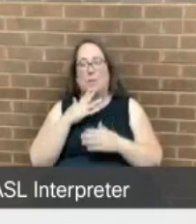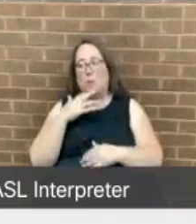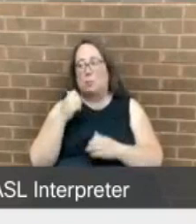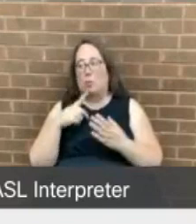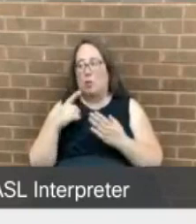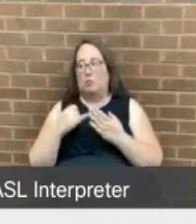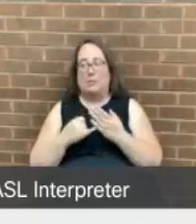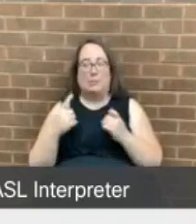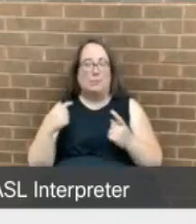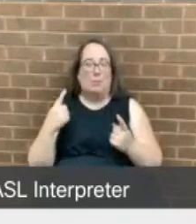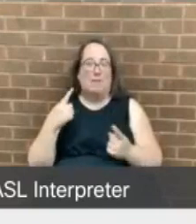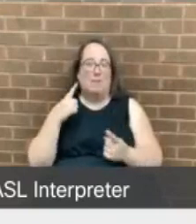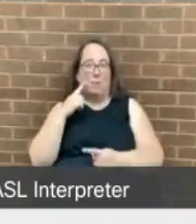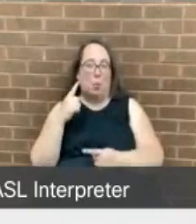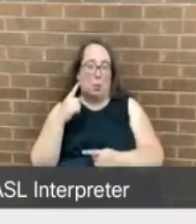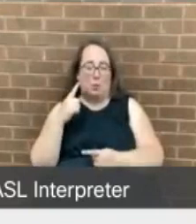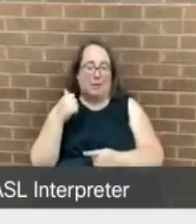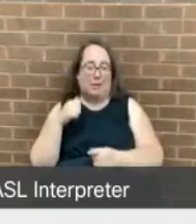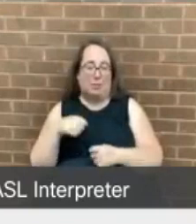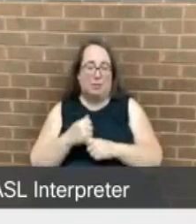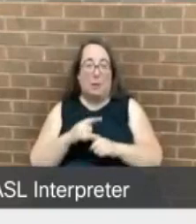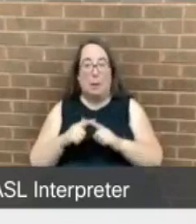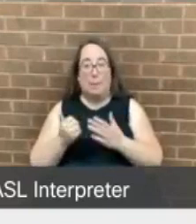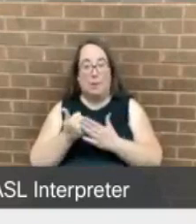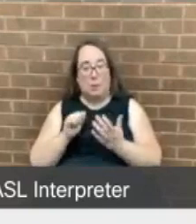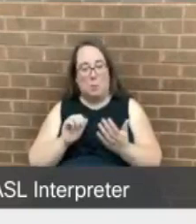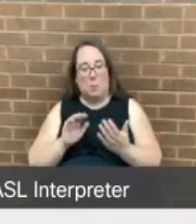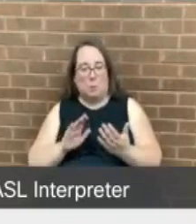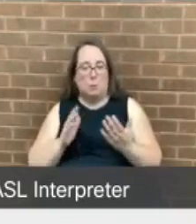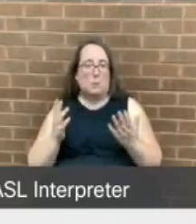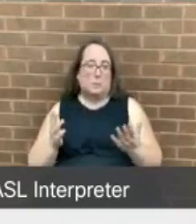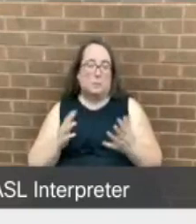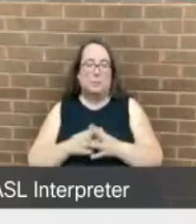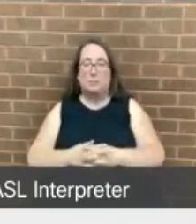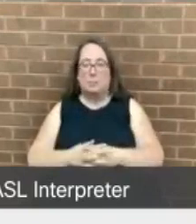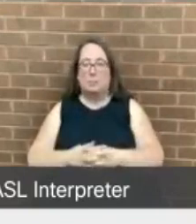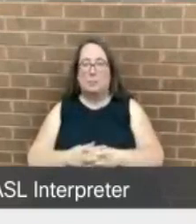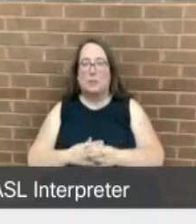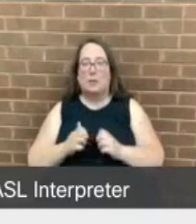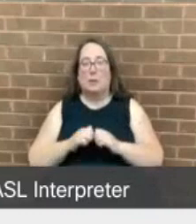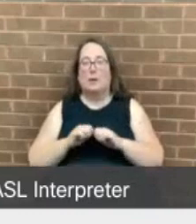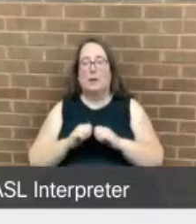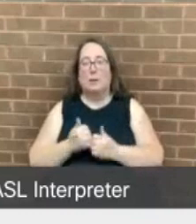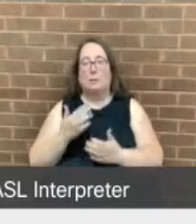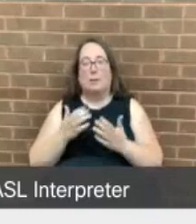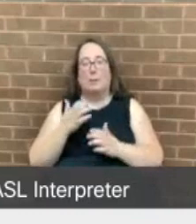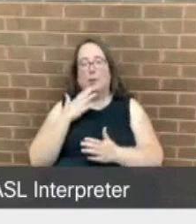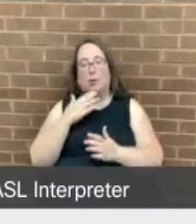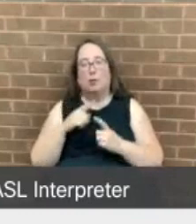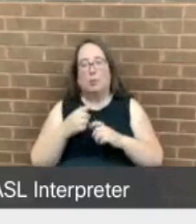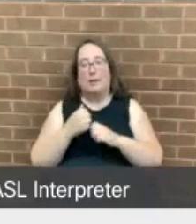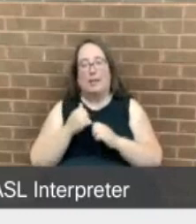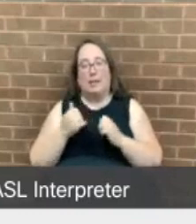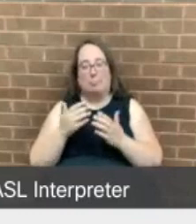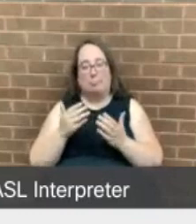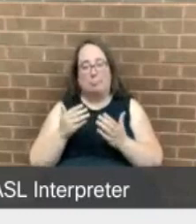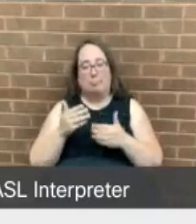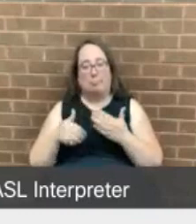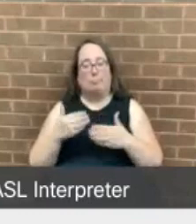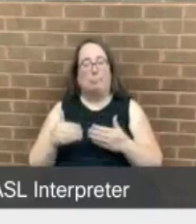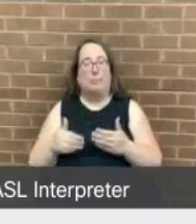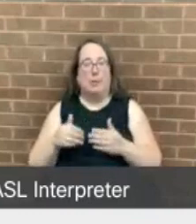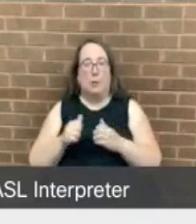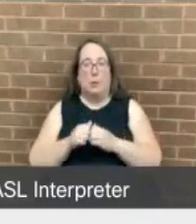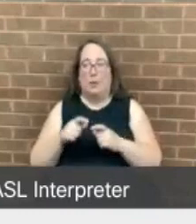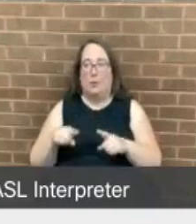been around for a decade or so, but these kind of new way of thinking on this project within the existing right-of-way, it might be really good to kind of get that in front